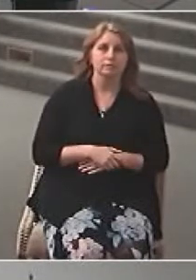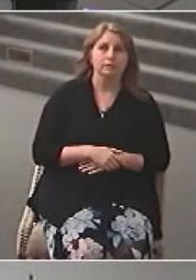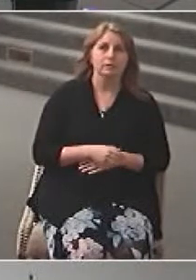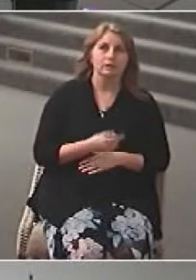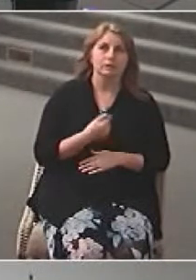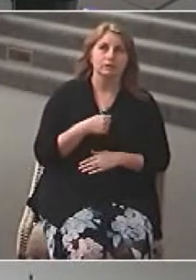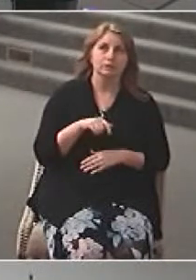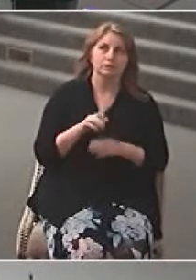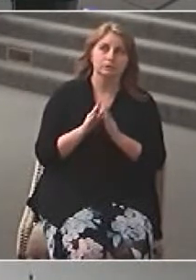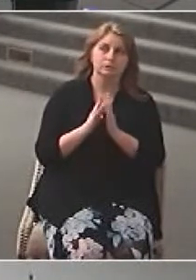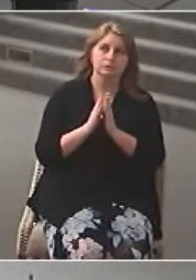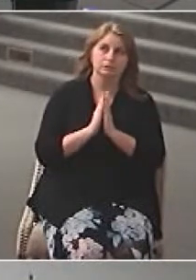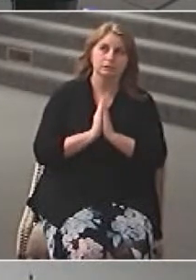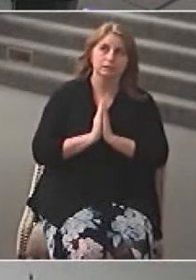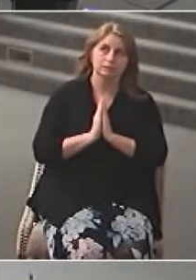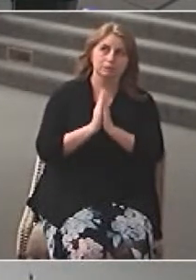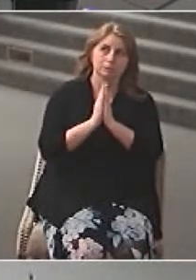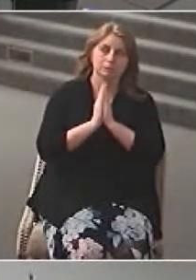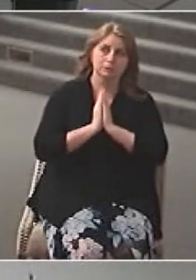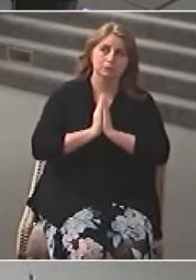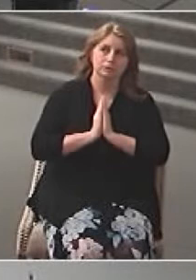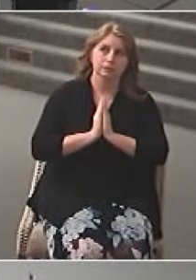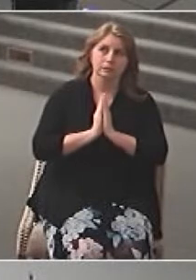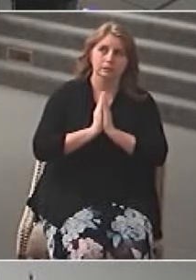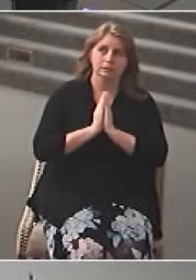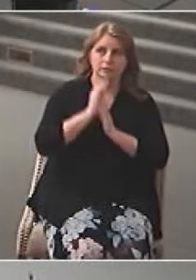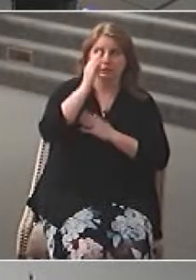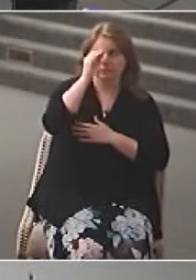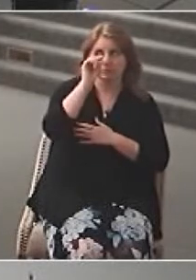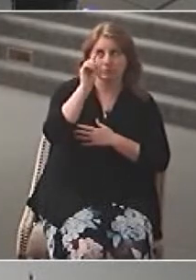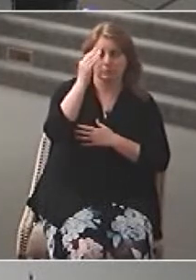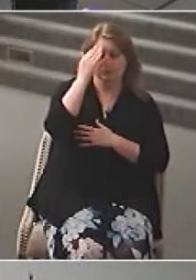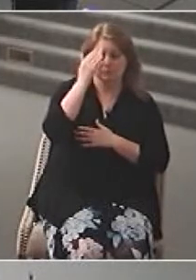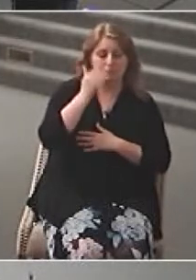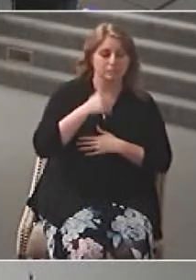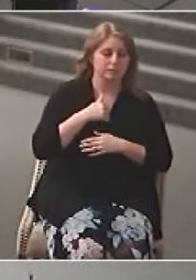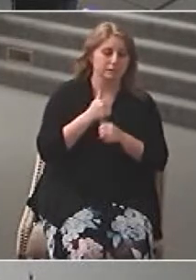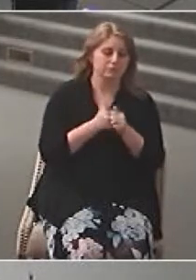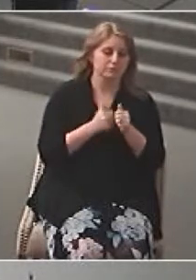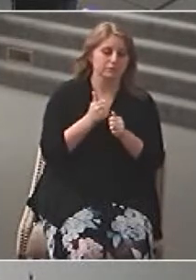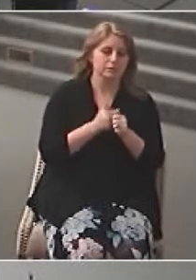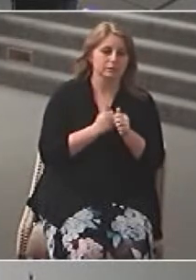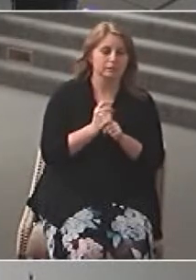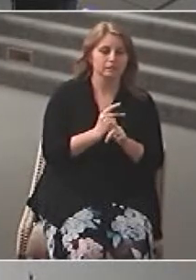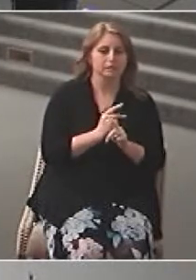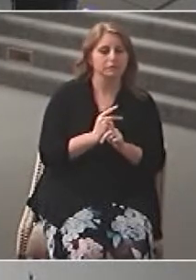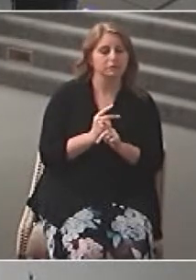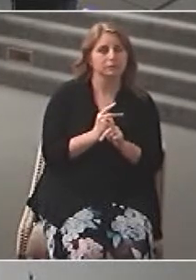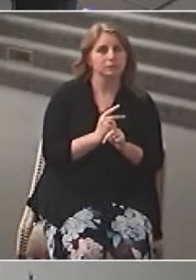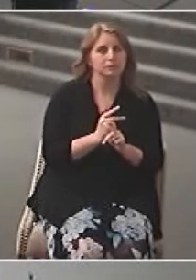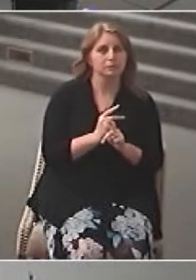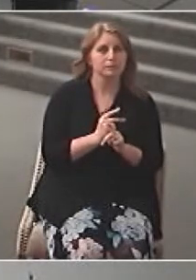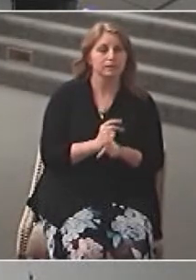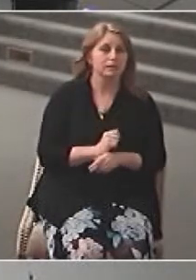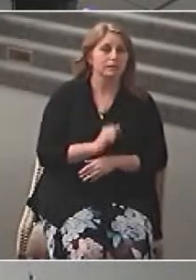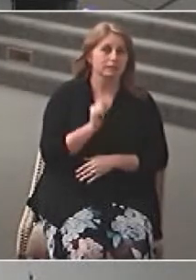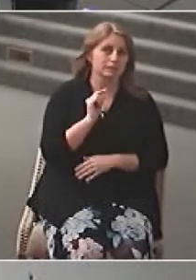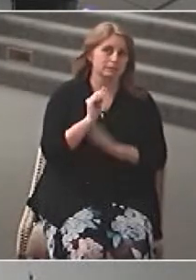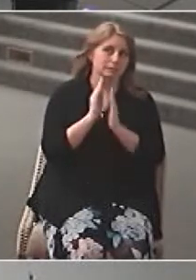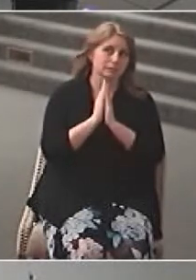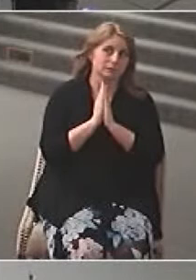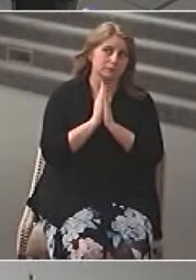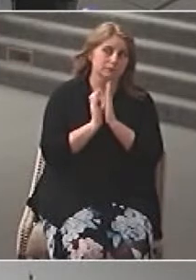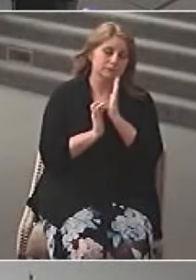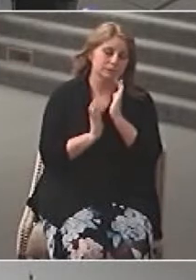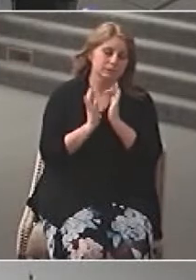night. I go to him in prayer, he knows my every care. And just a